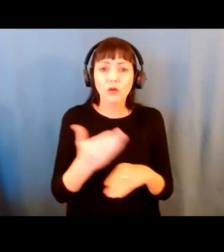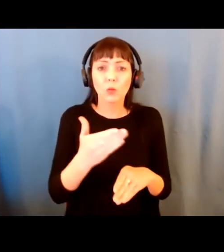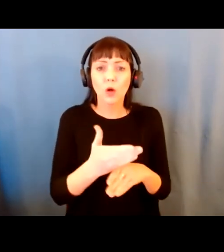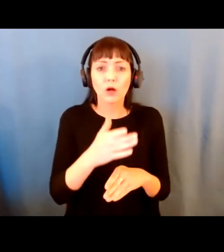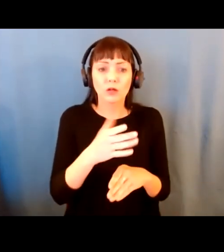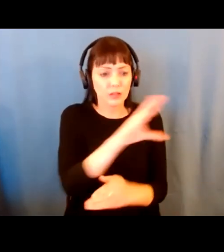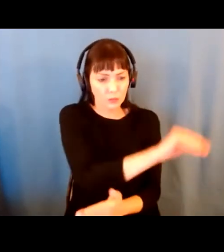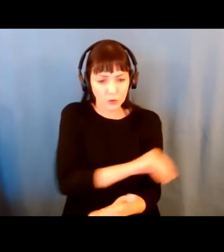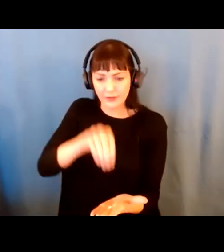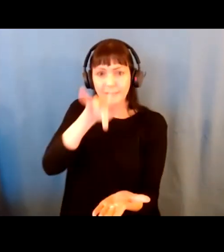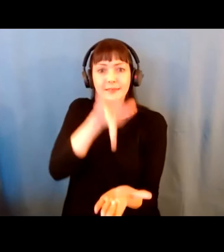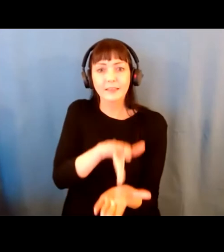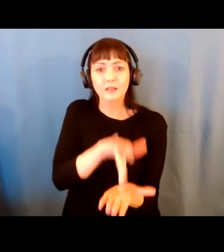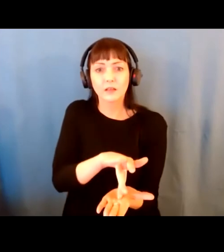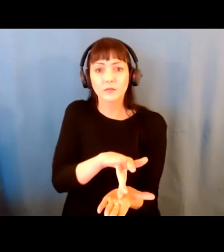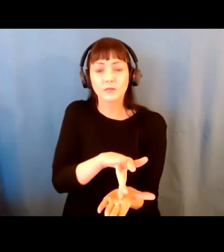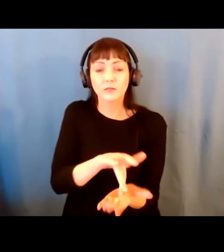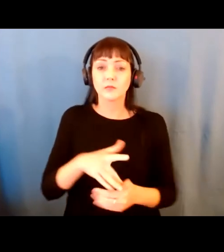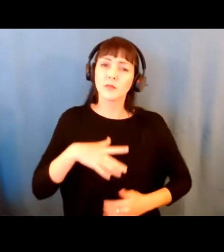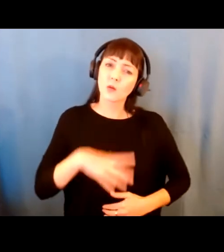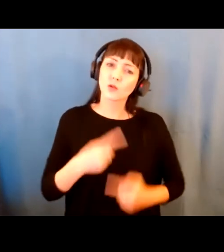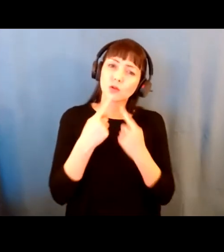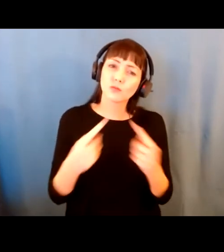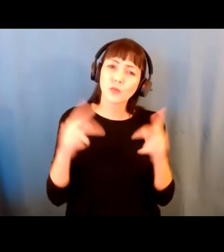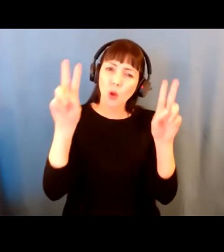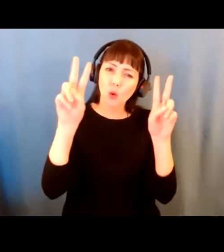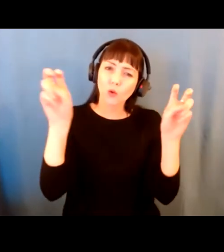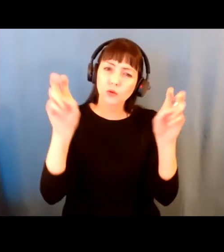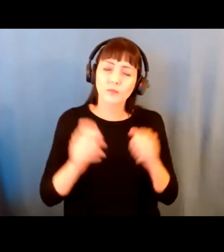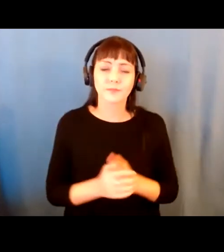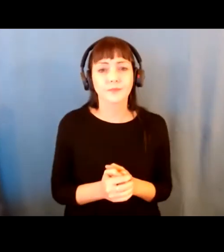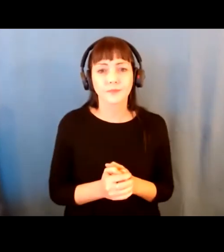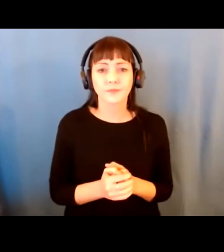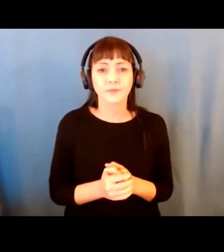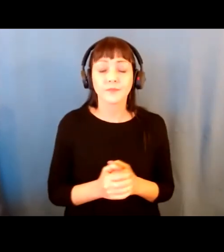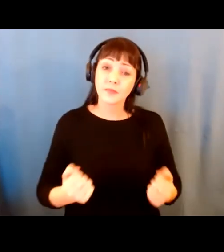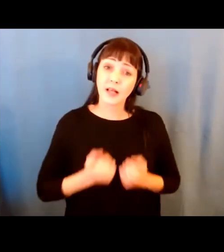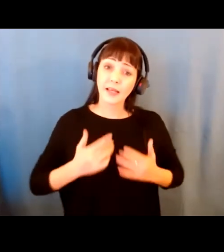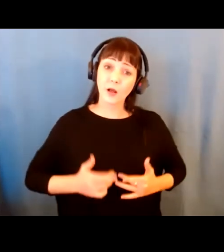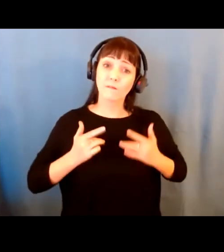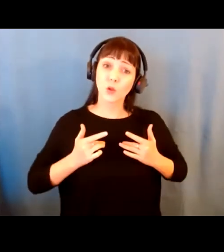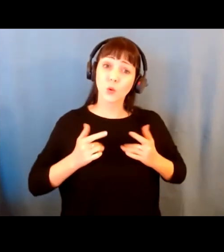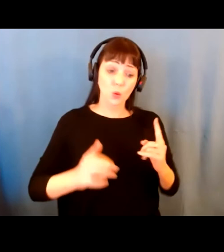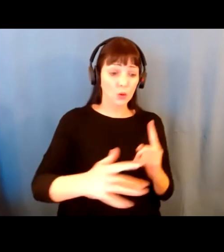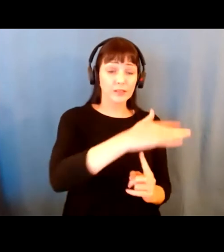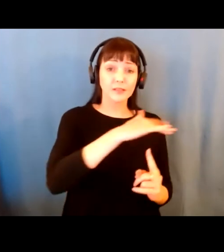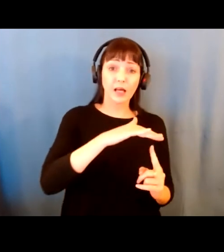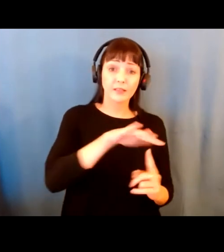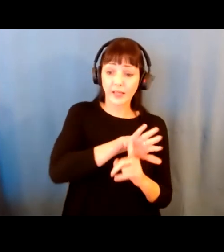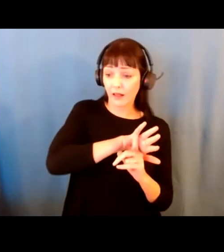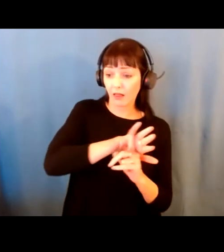I want to just read a quote to you. In our view, it is society which disables